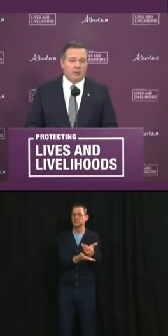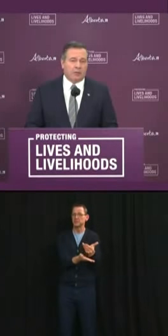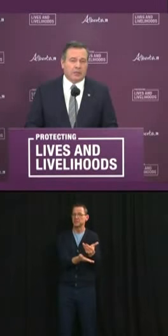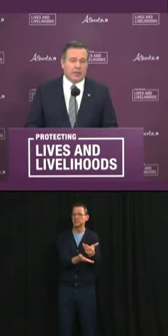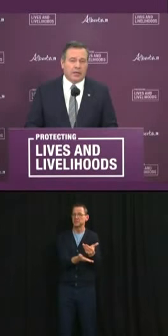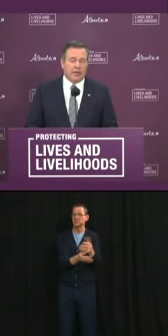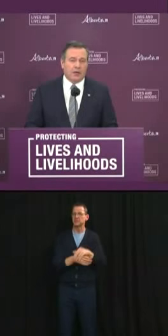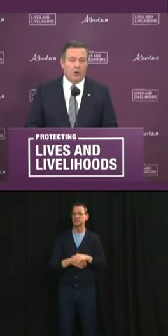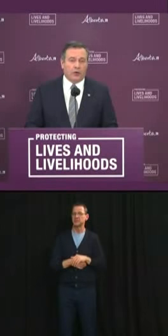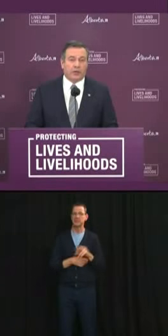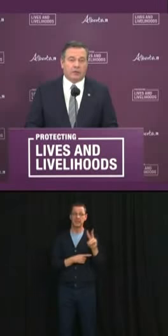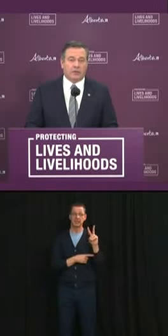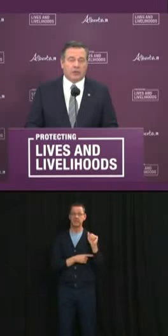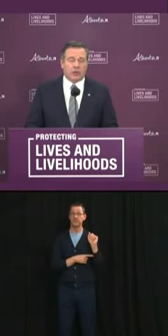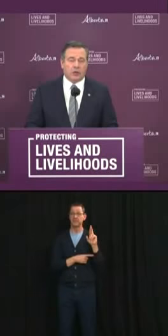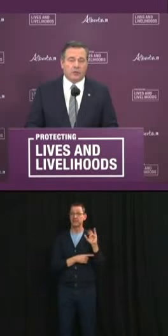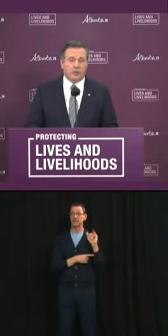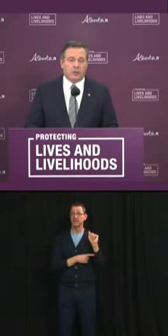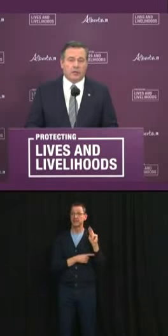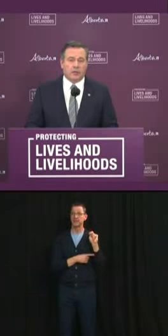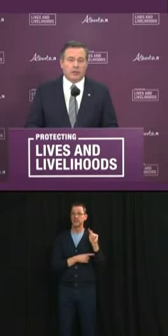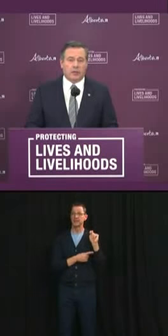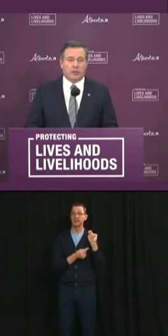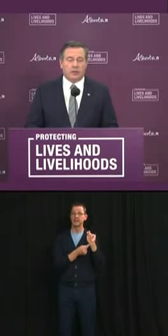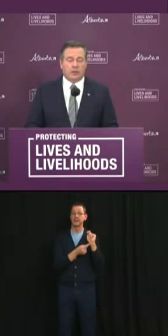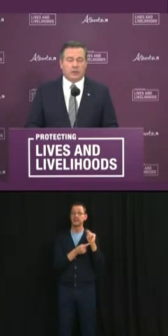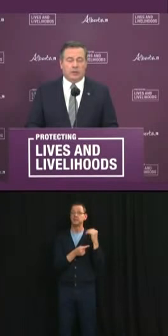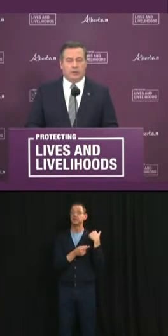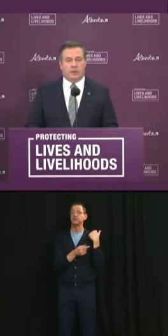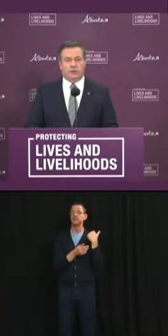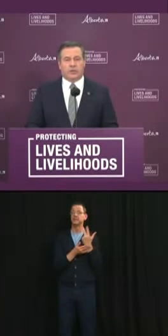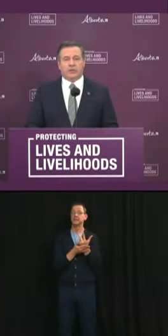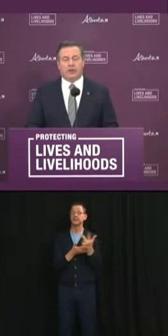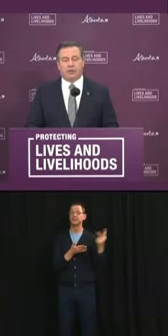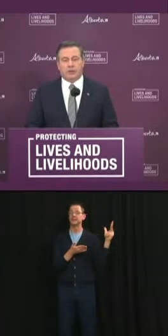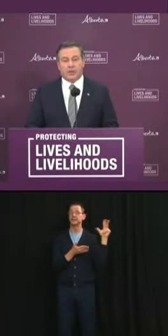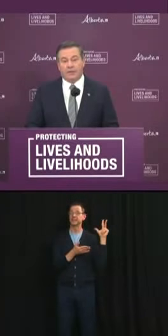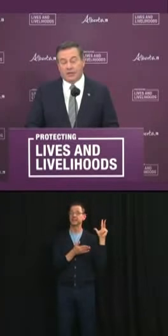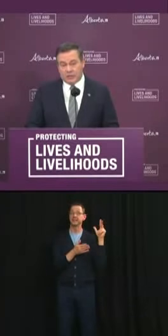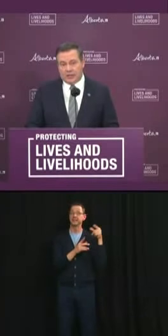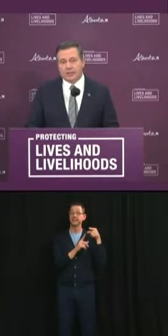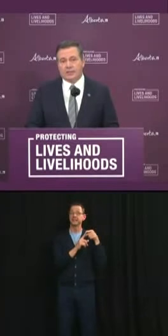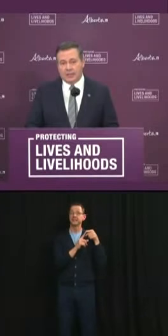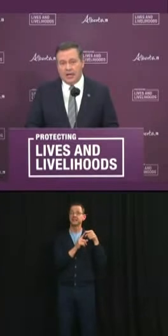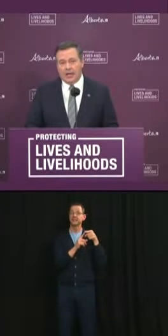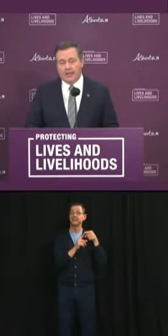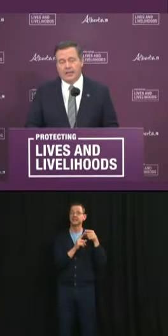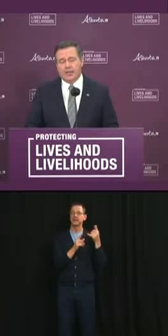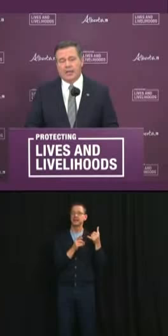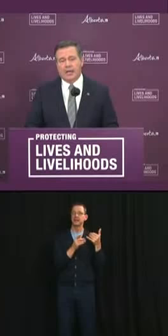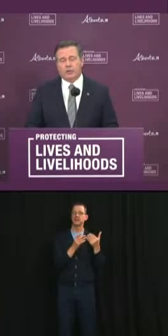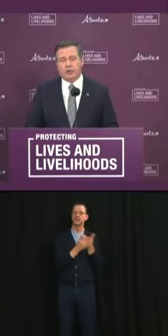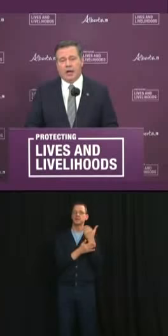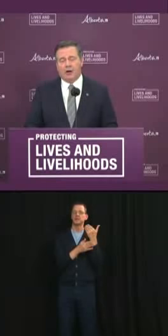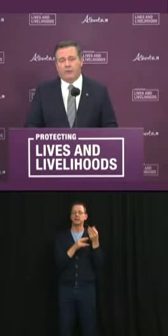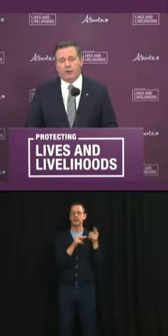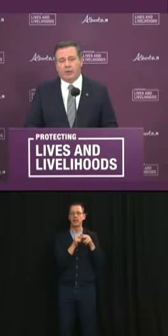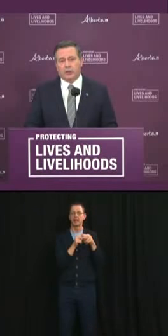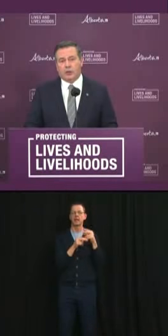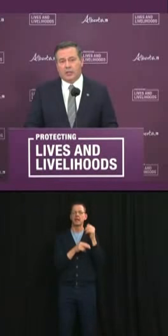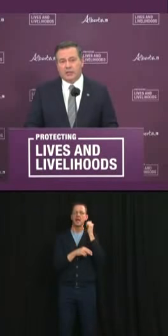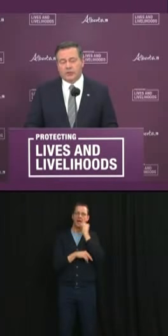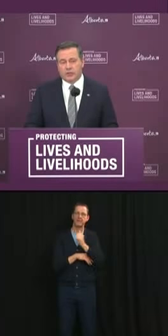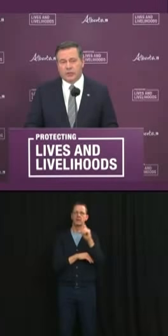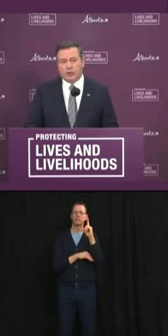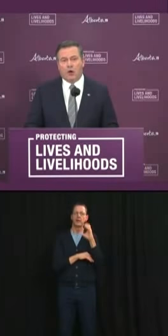about 100 a day only 3 weeks ago to 676 today. And so now